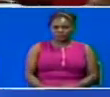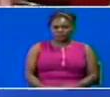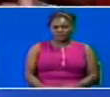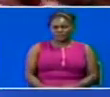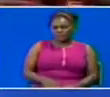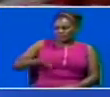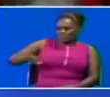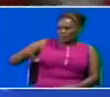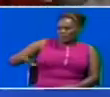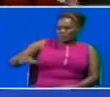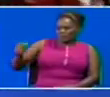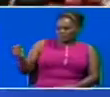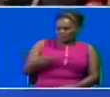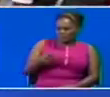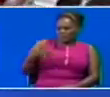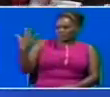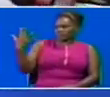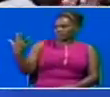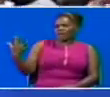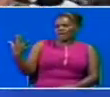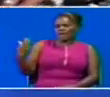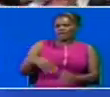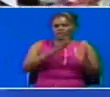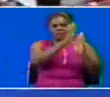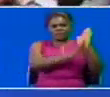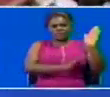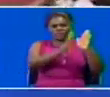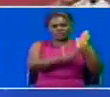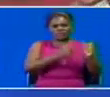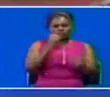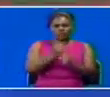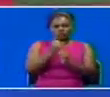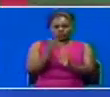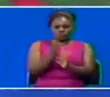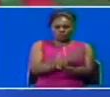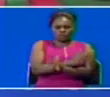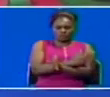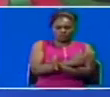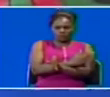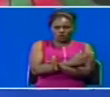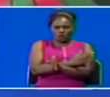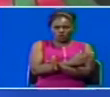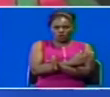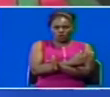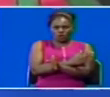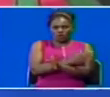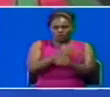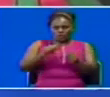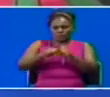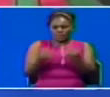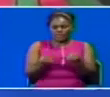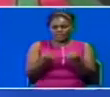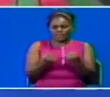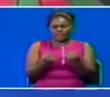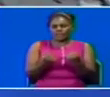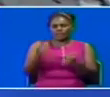With only 5 months to transact the legislative business before the indefinite adjournment of Parliament in early